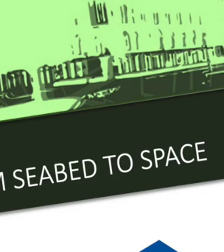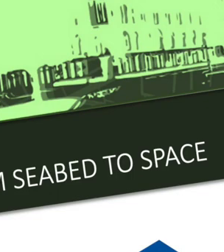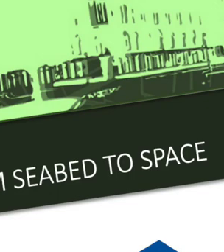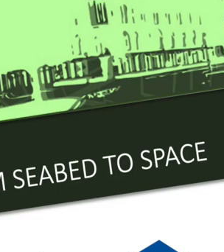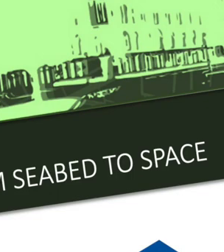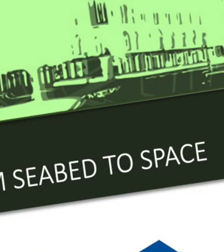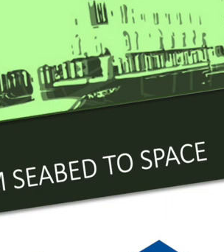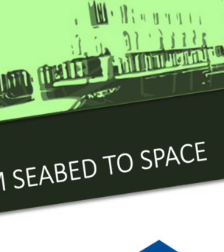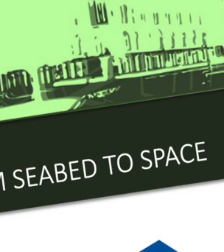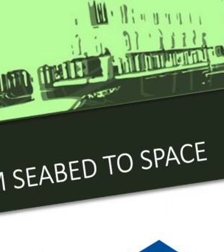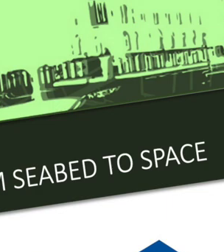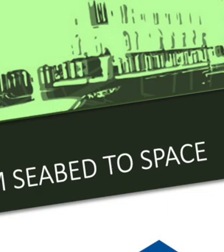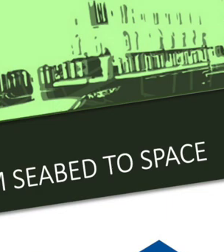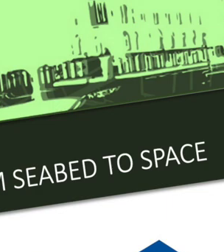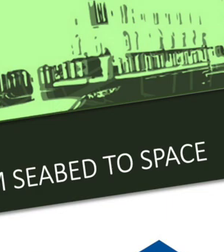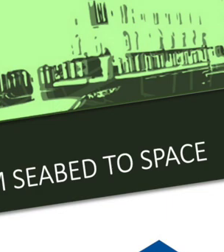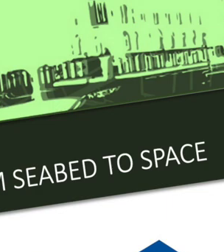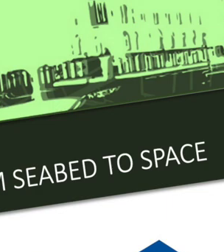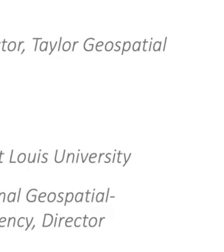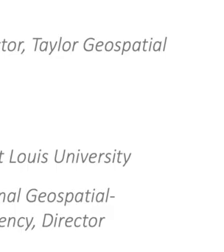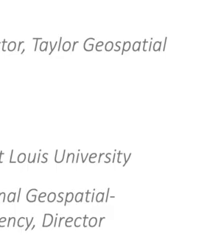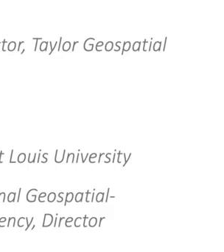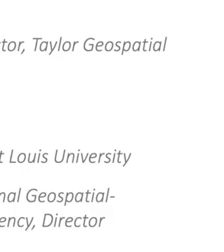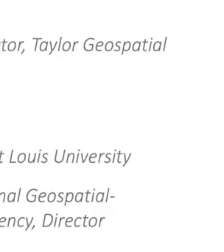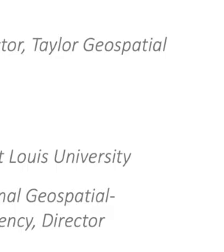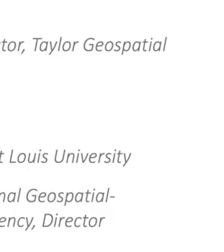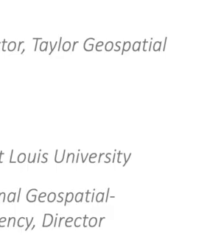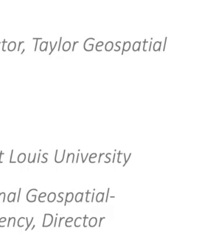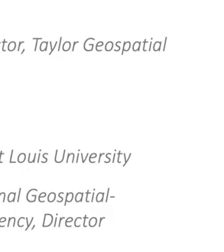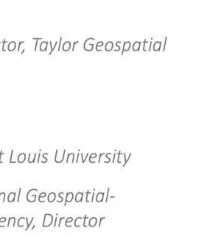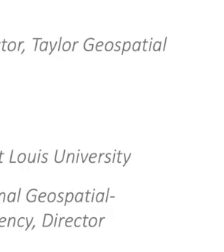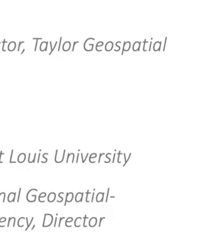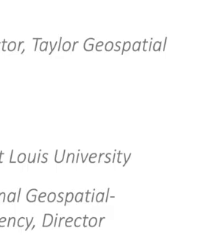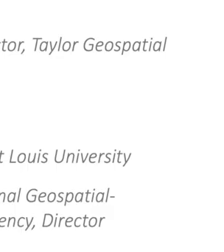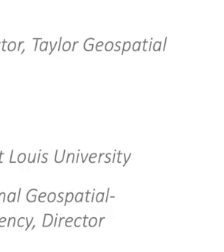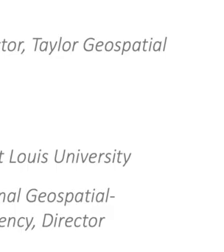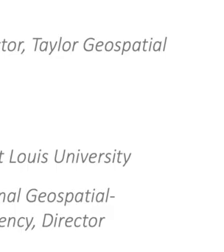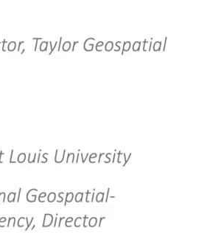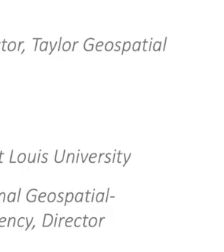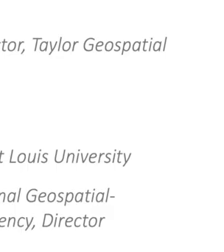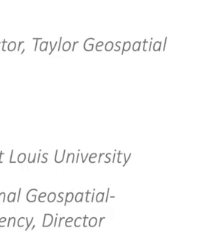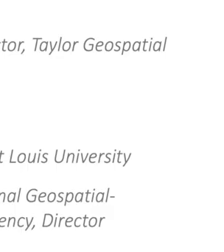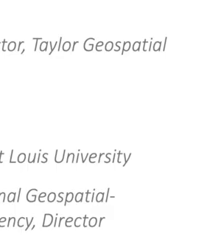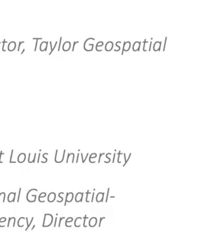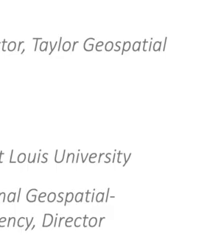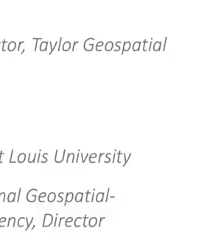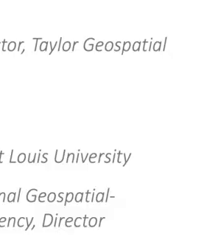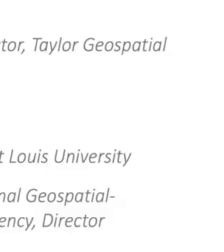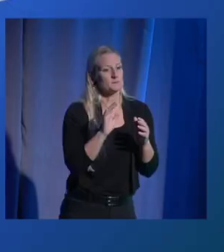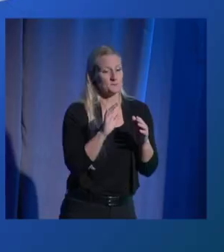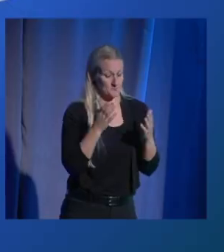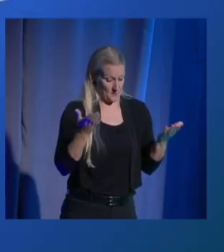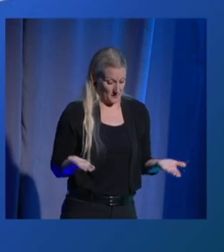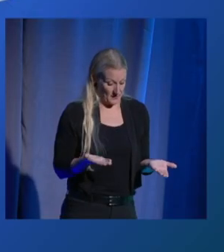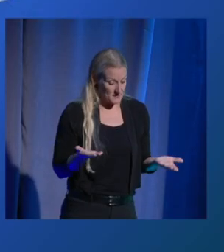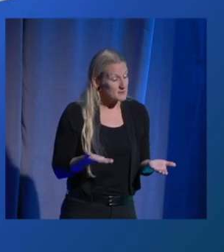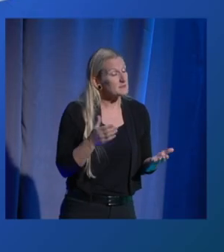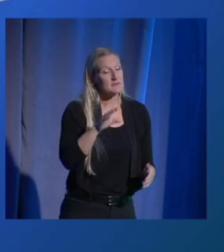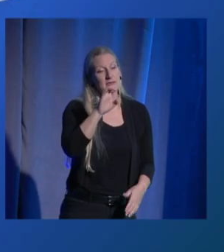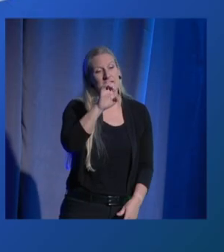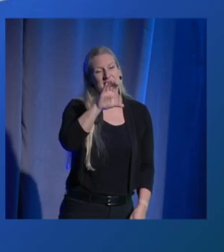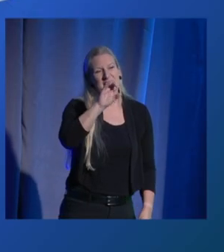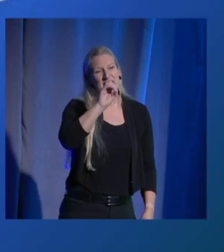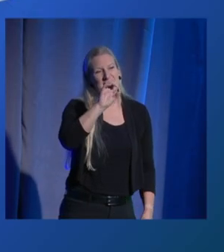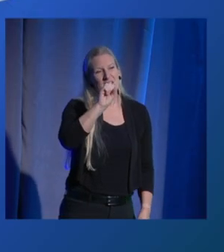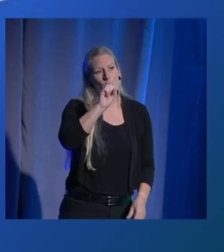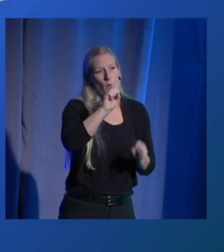we begin with a leaders look conversation focusing on developments in the geospatial ecosystem and today's conference theme of